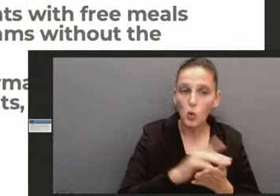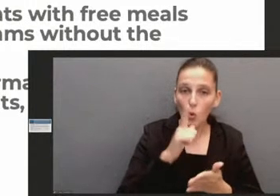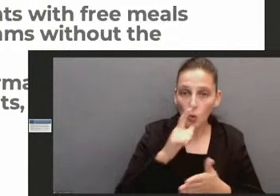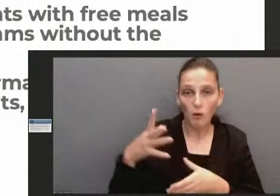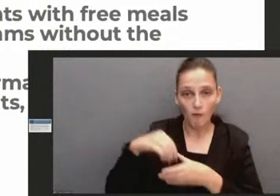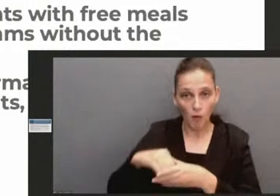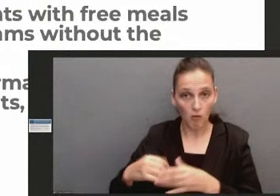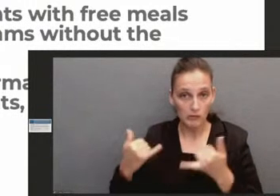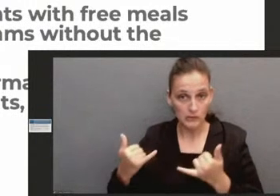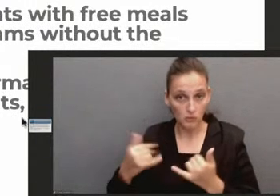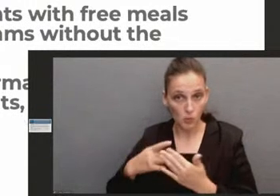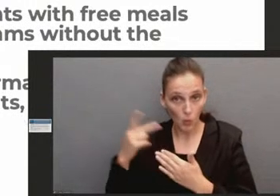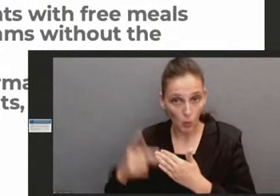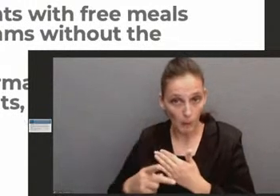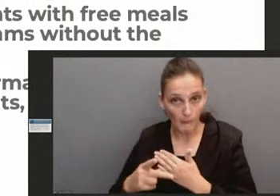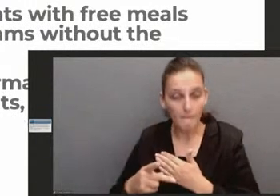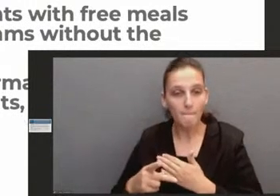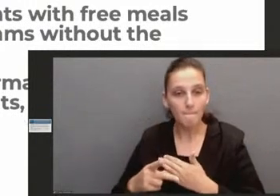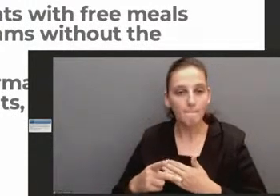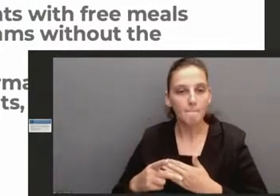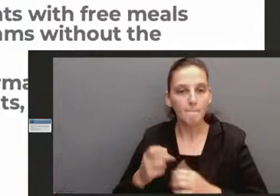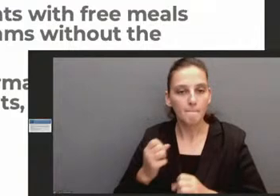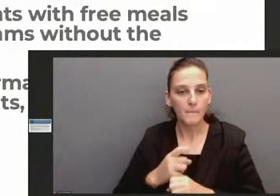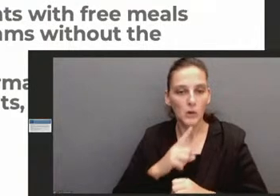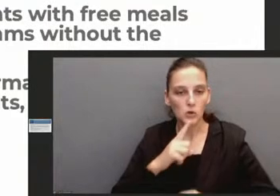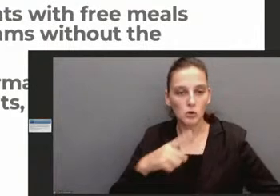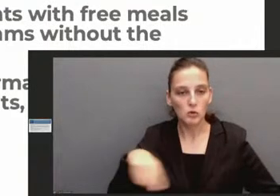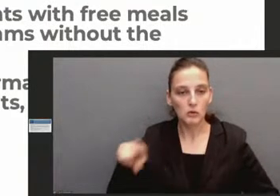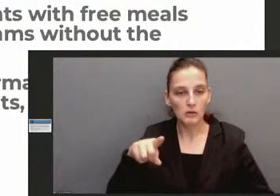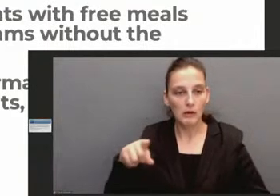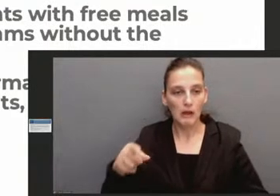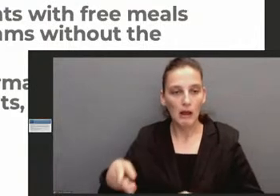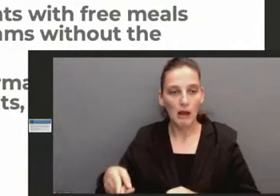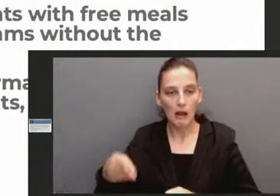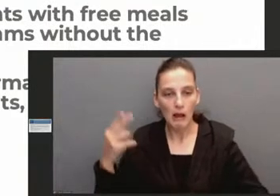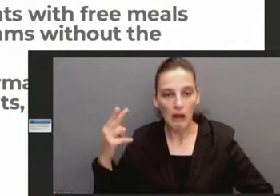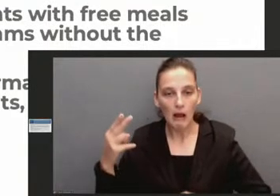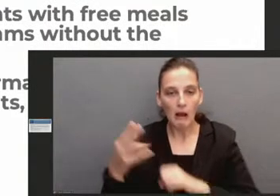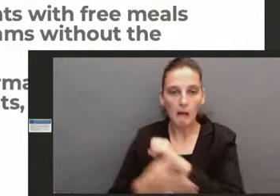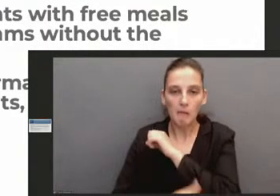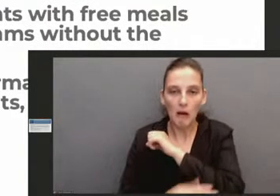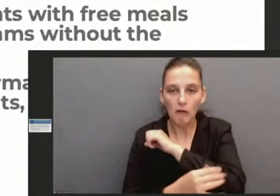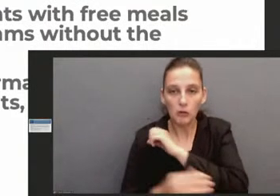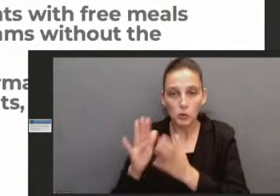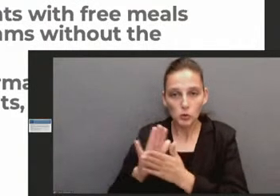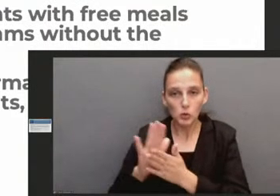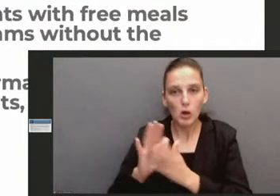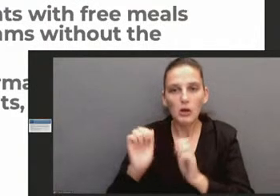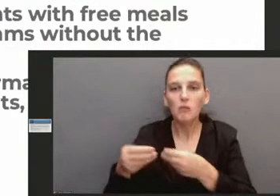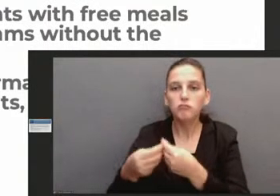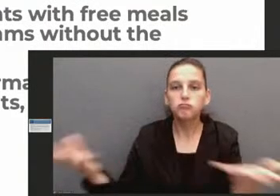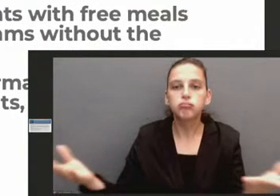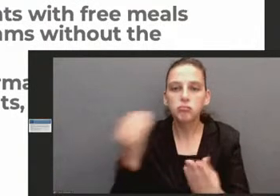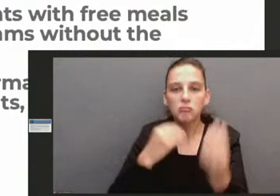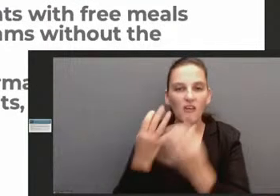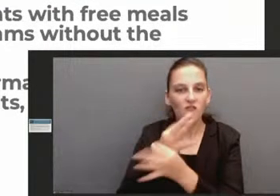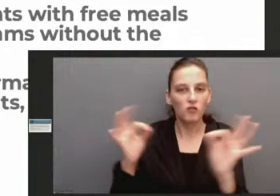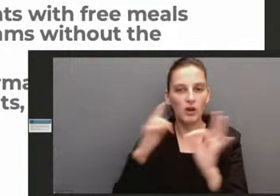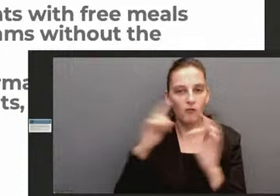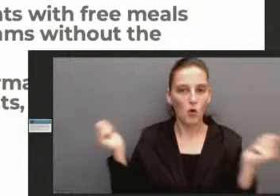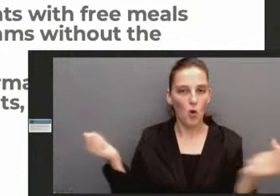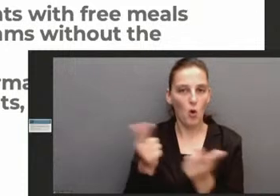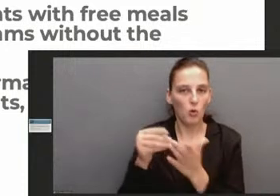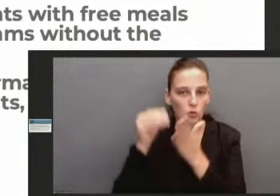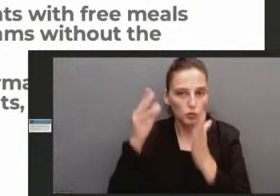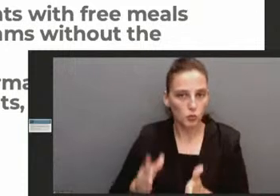programs to allow high poverty schools to provide meals free of charge to all of their students. Many of